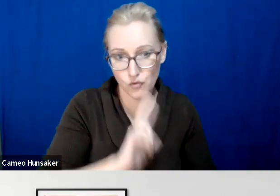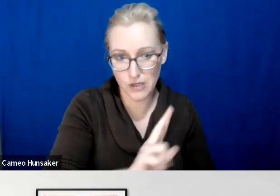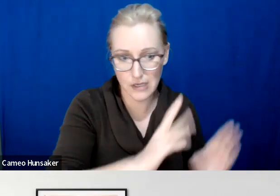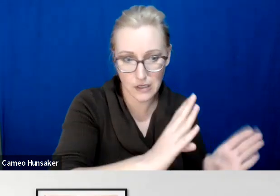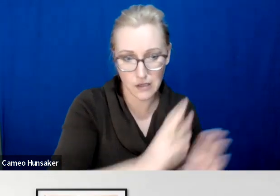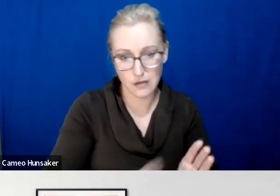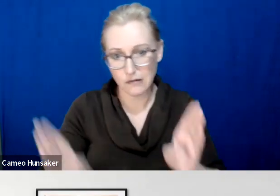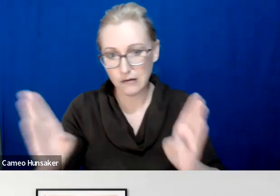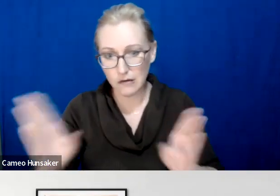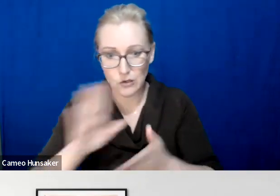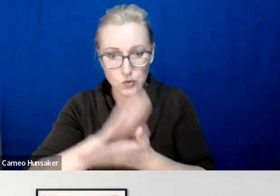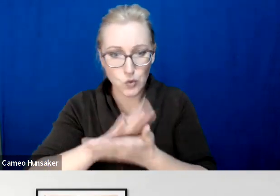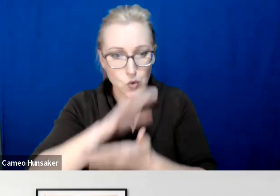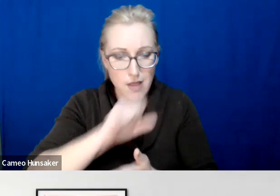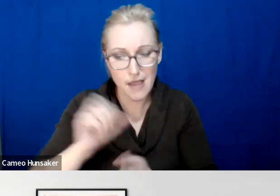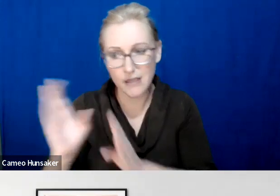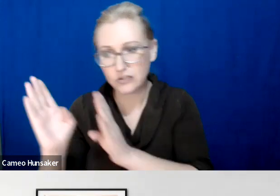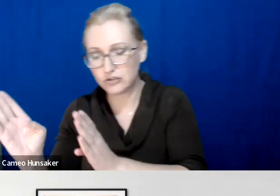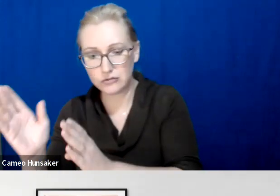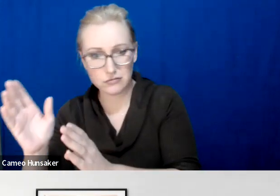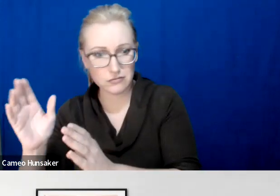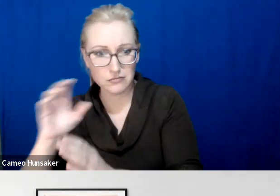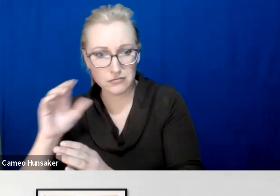state? Yeah, so